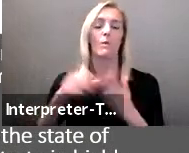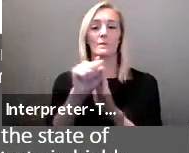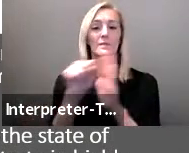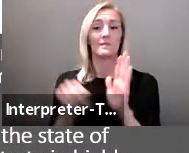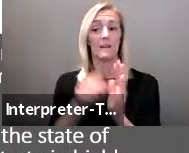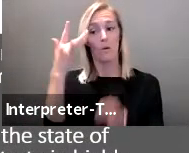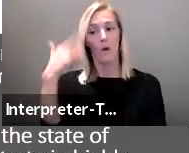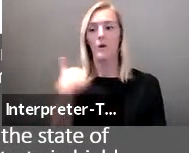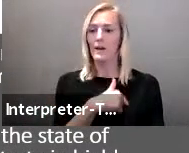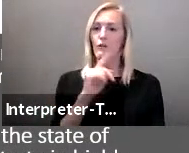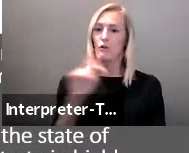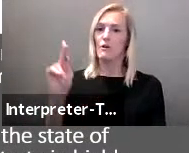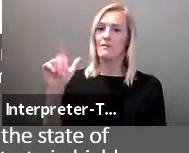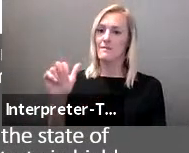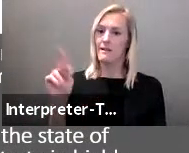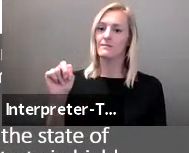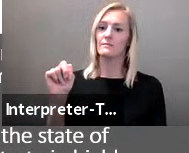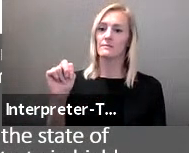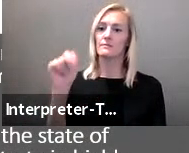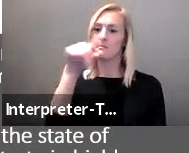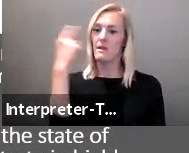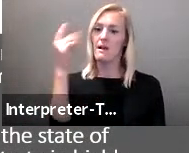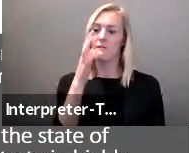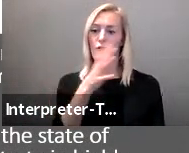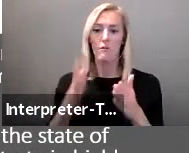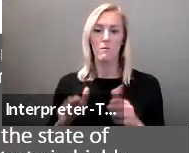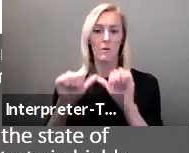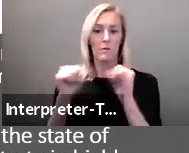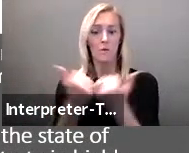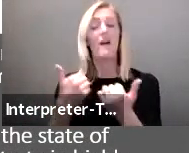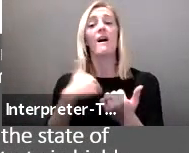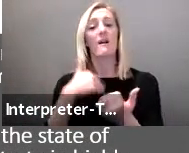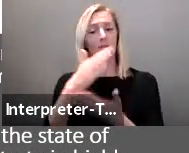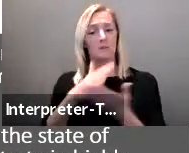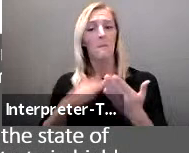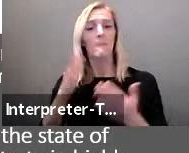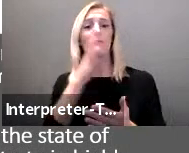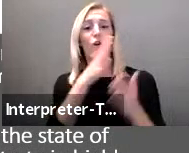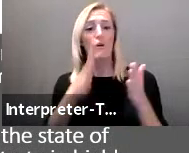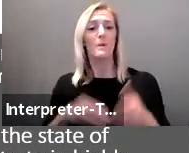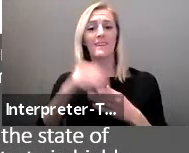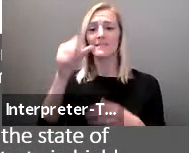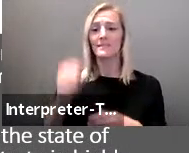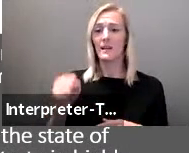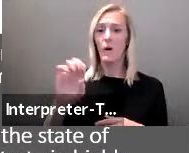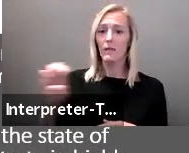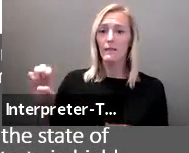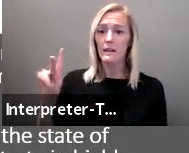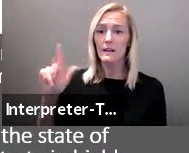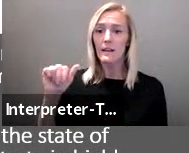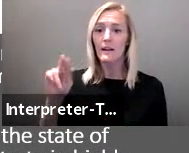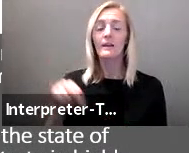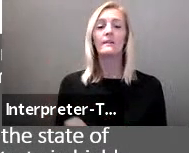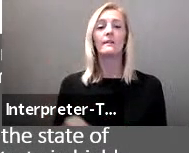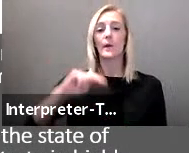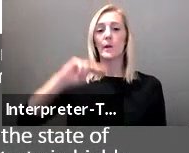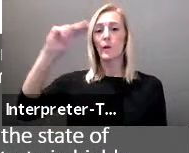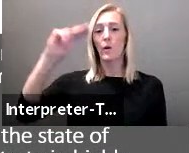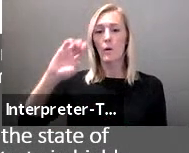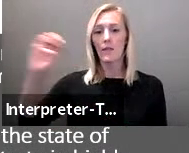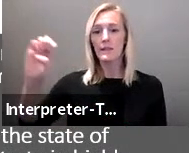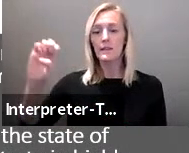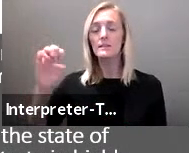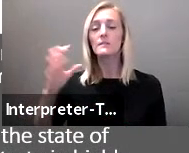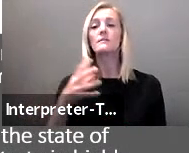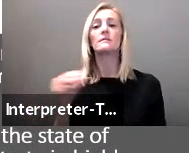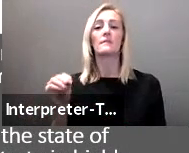Farmers Association. We do have farmers that are in the southeast part of the state. We do have them in the northeast part of the state, as